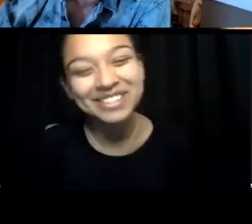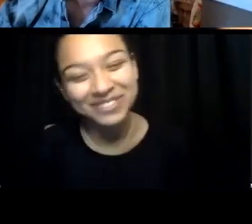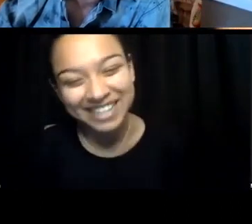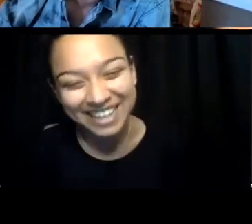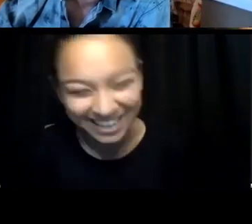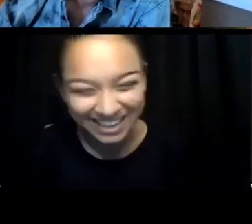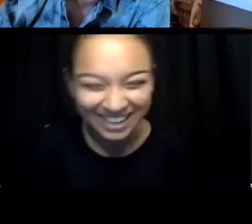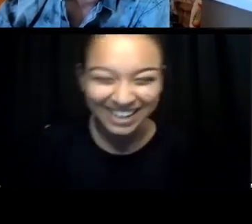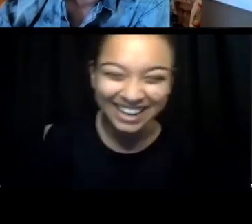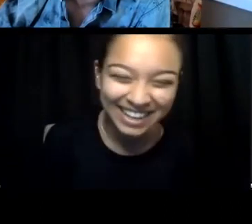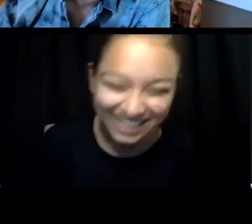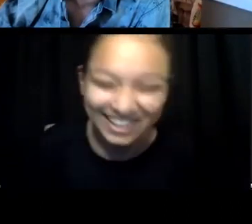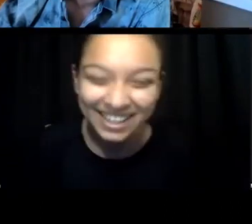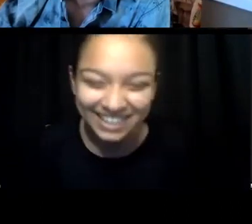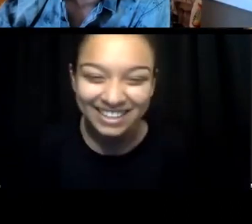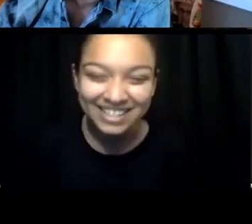That's funny.